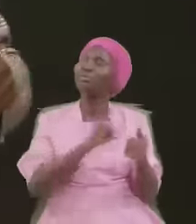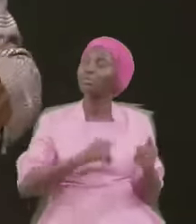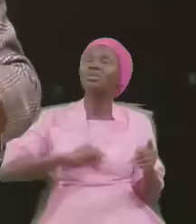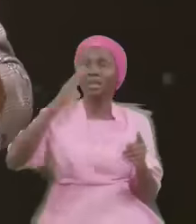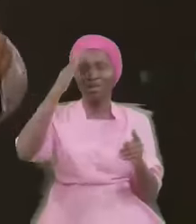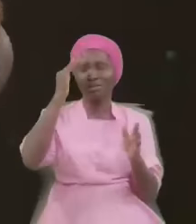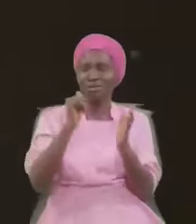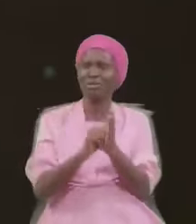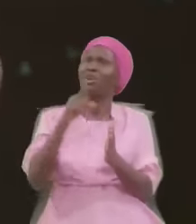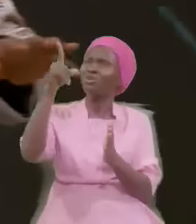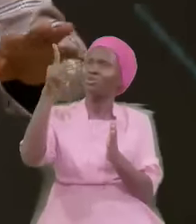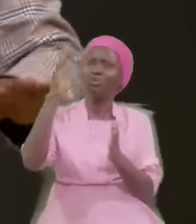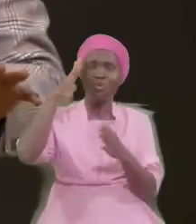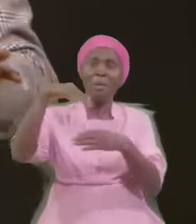no way.